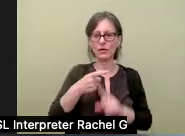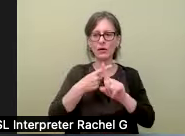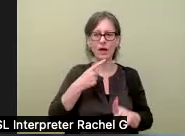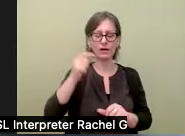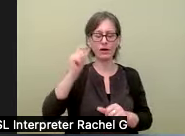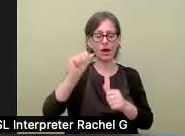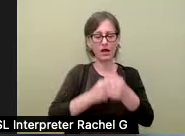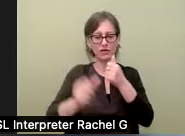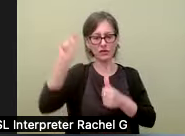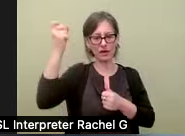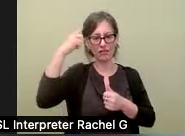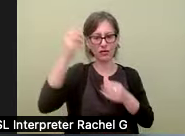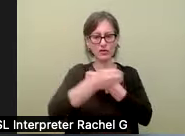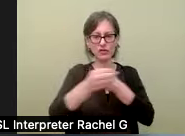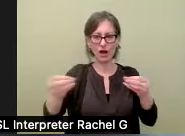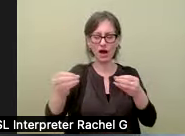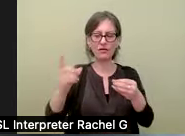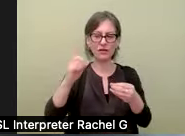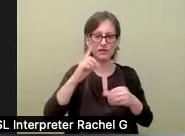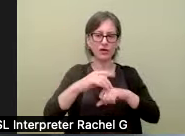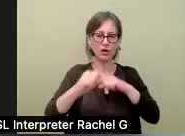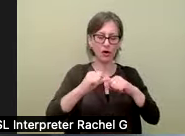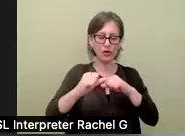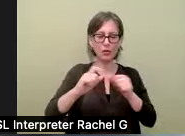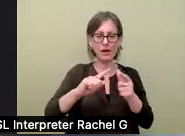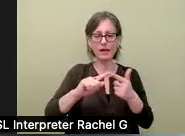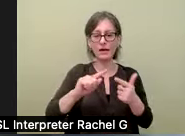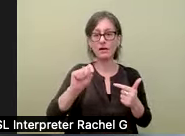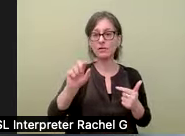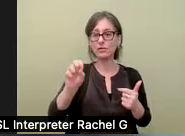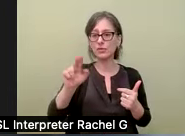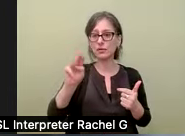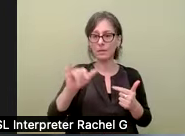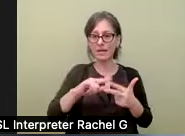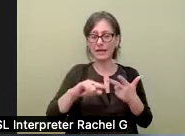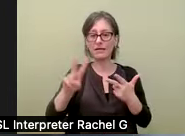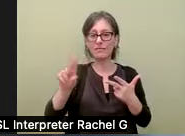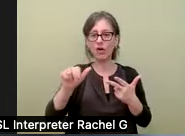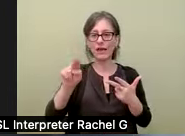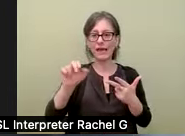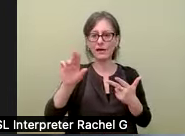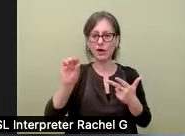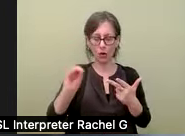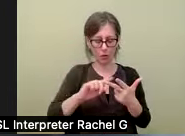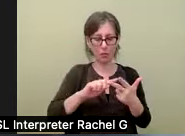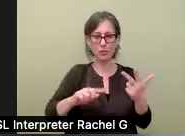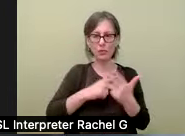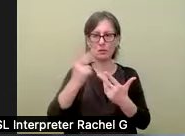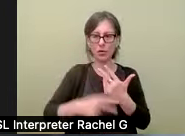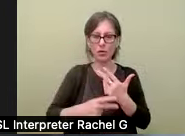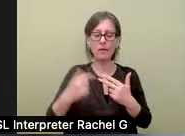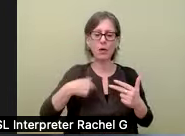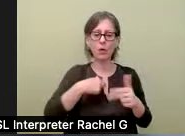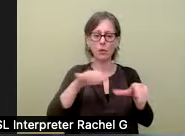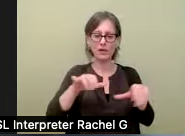Emergency Services, Earthquake, Tsunami, and Volcano programs. And we do the emergency management portion